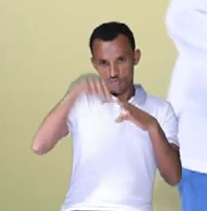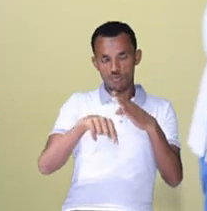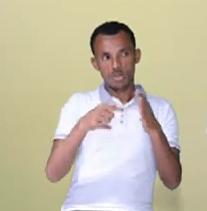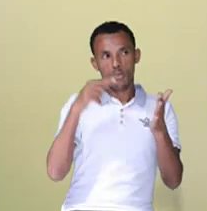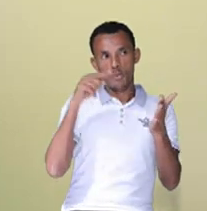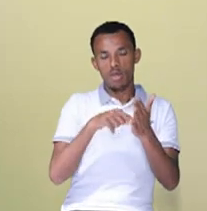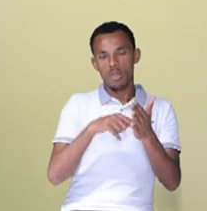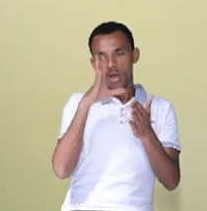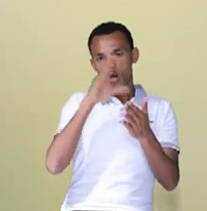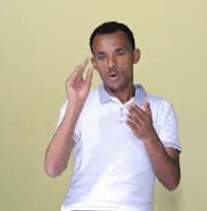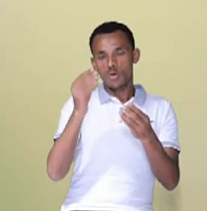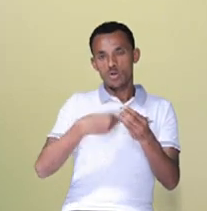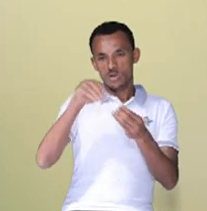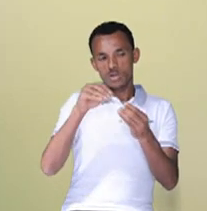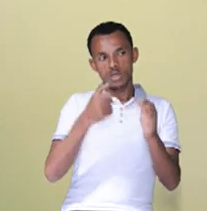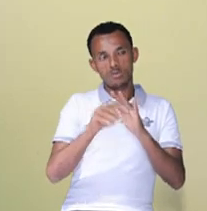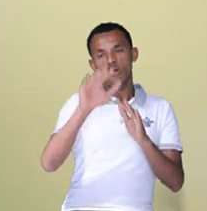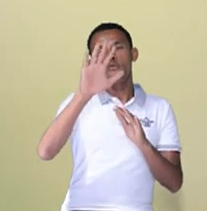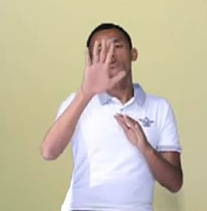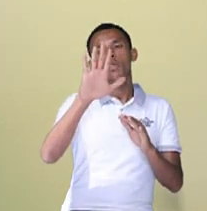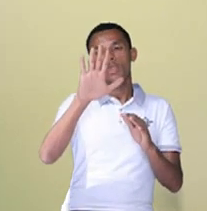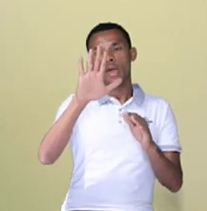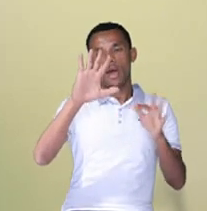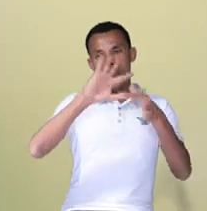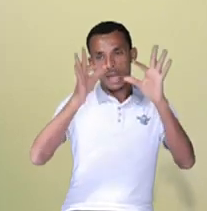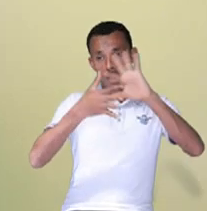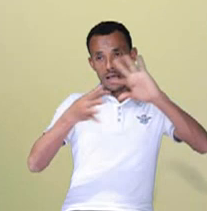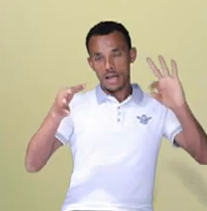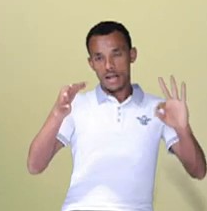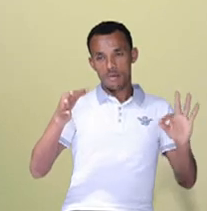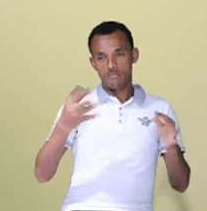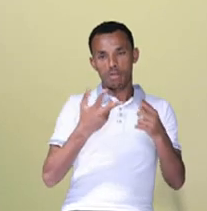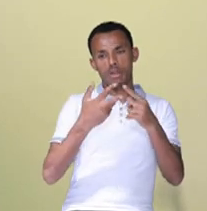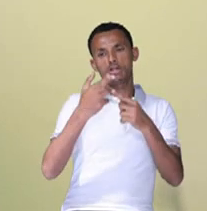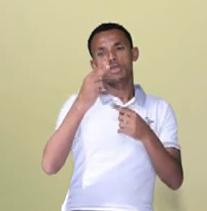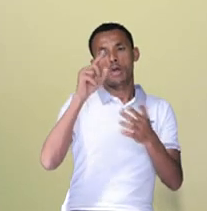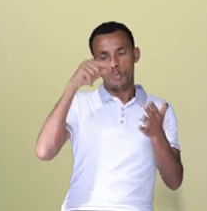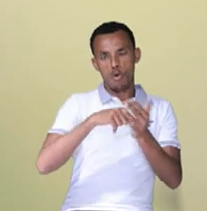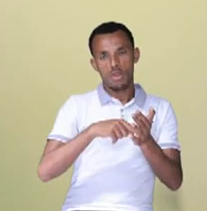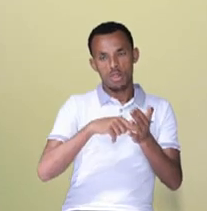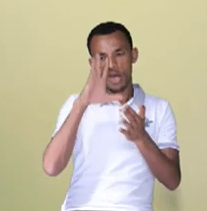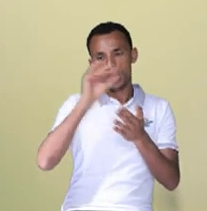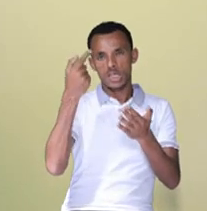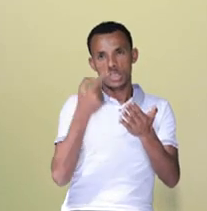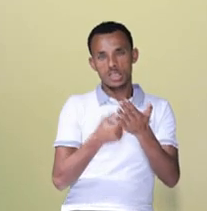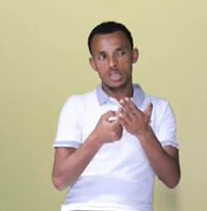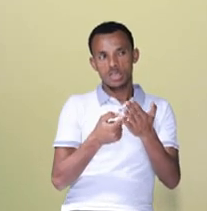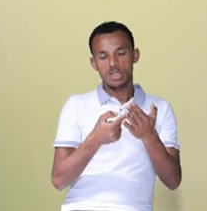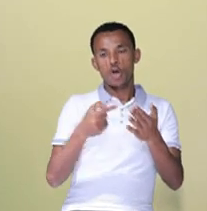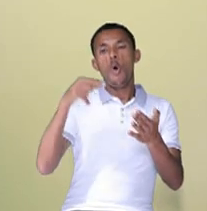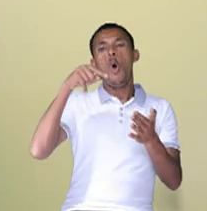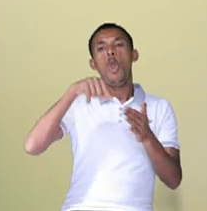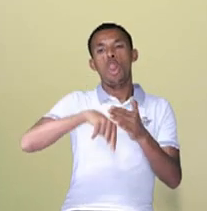the point, and also let you take a pentagram, intersect at a point, and also this one, and a